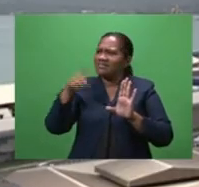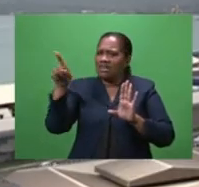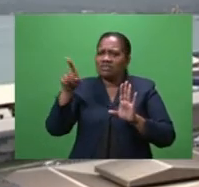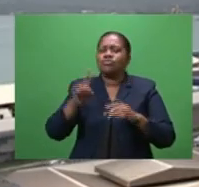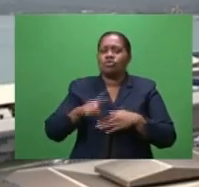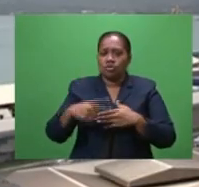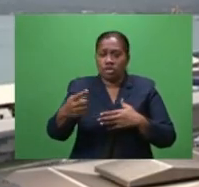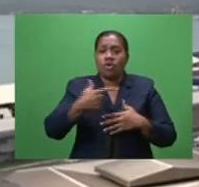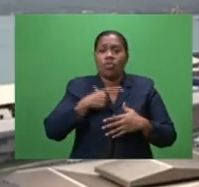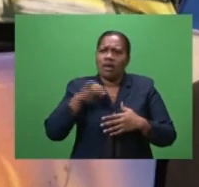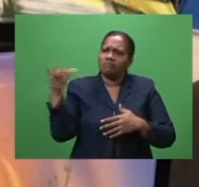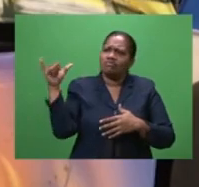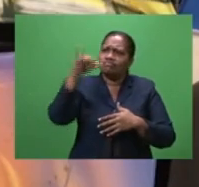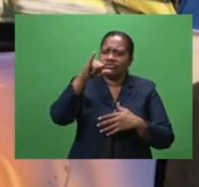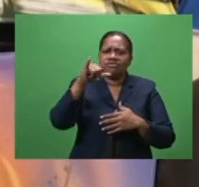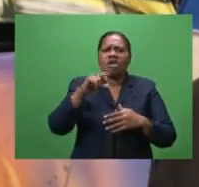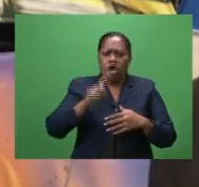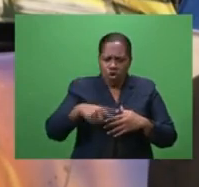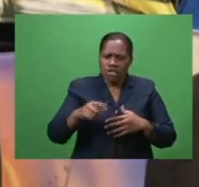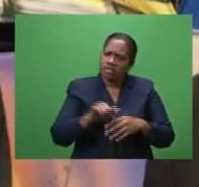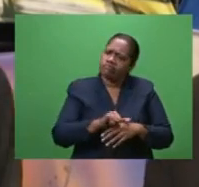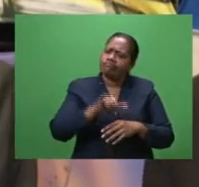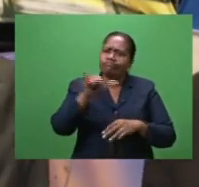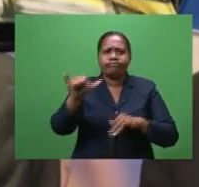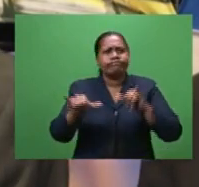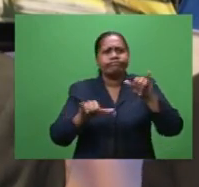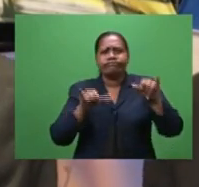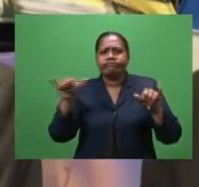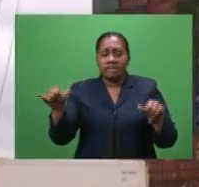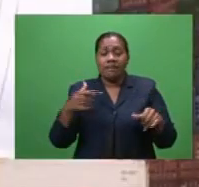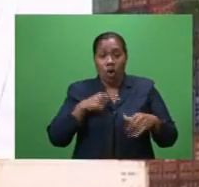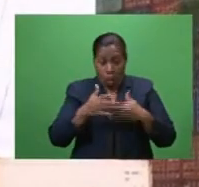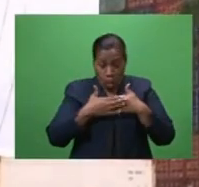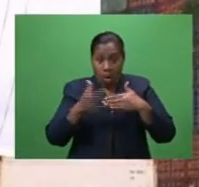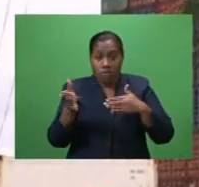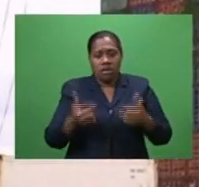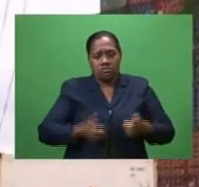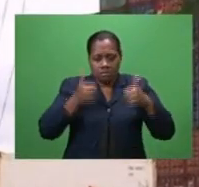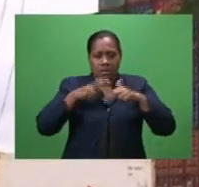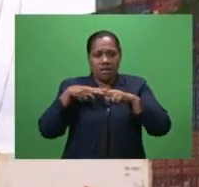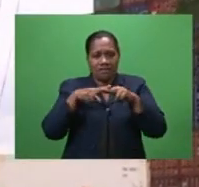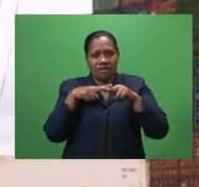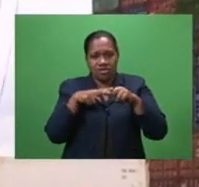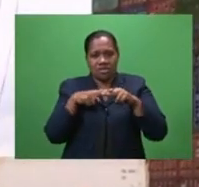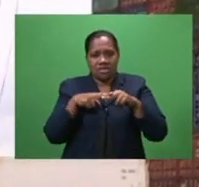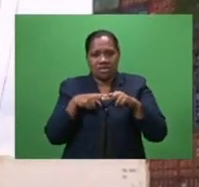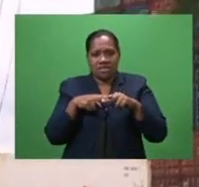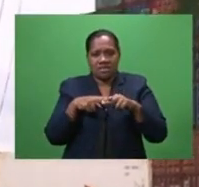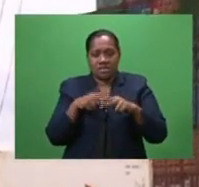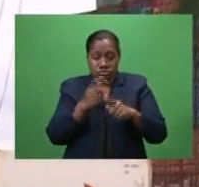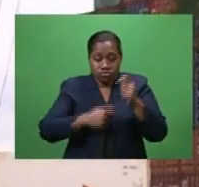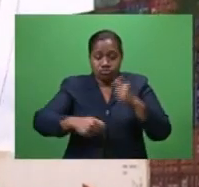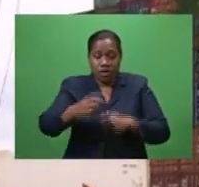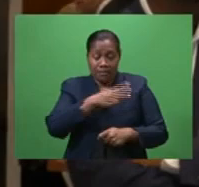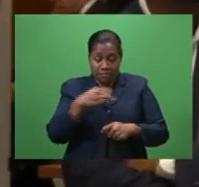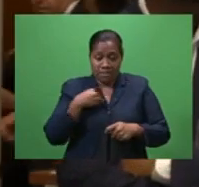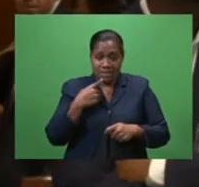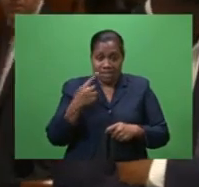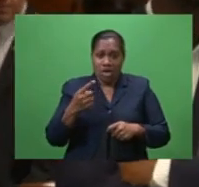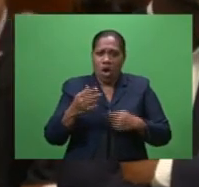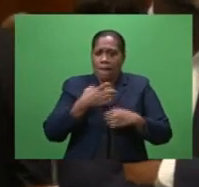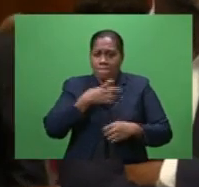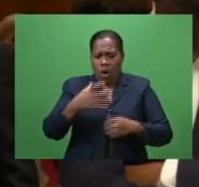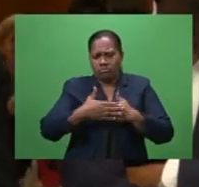flying cargo flights. But because it opens up, it's actually good for Fiji. The trade minister says more open discussions will take place soon